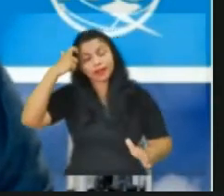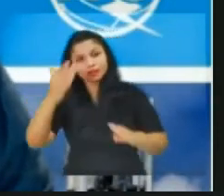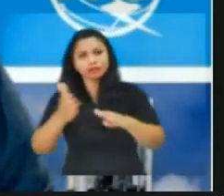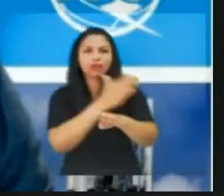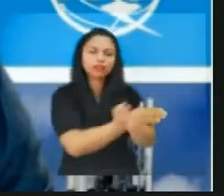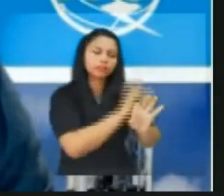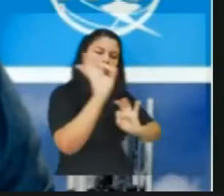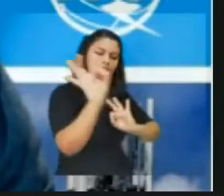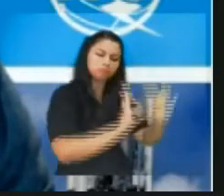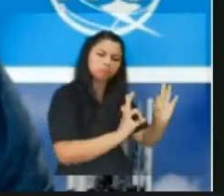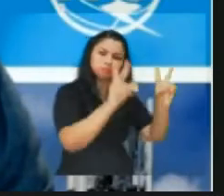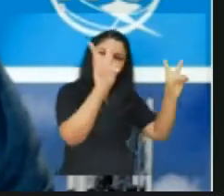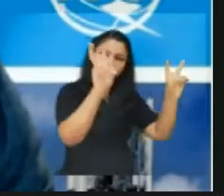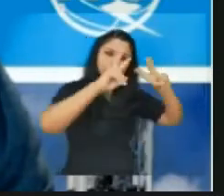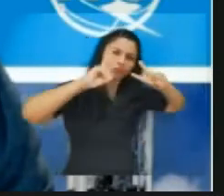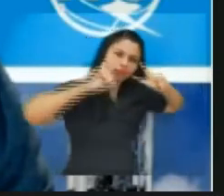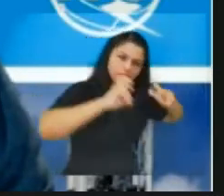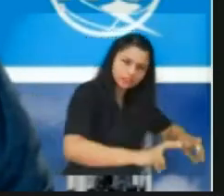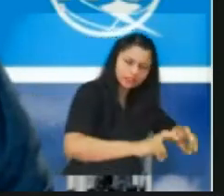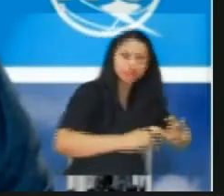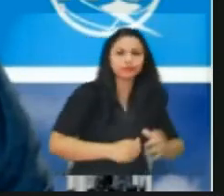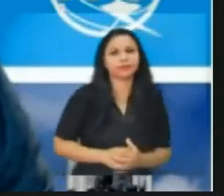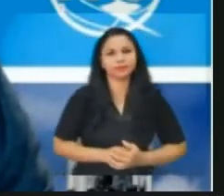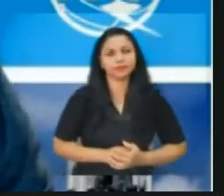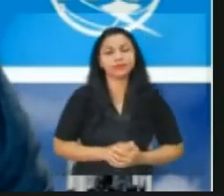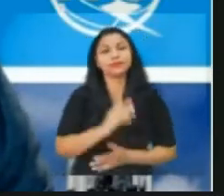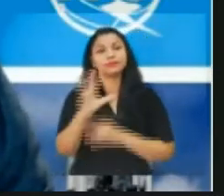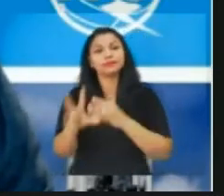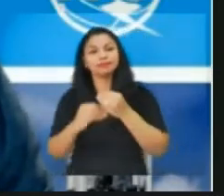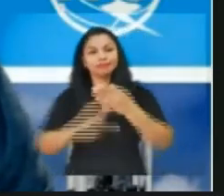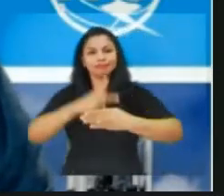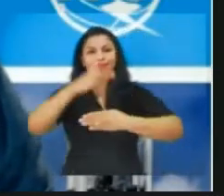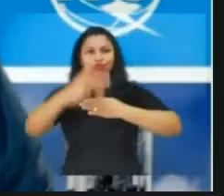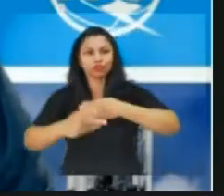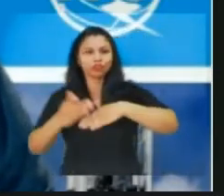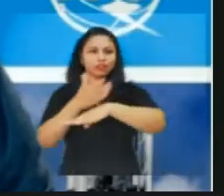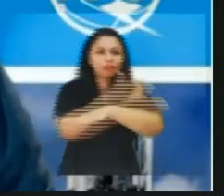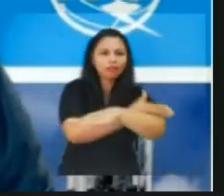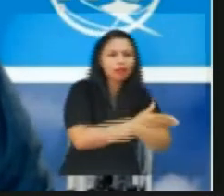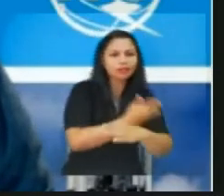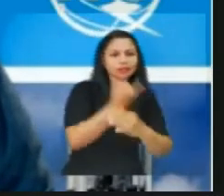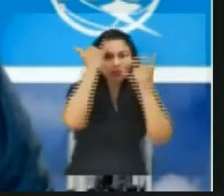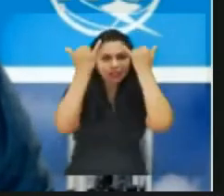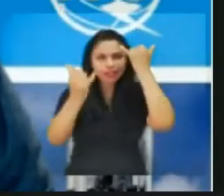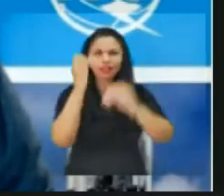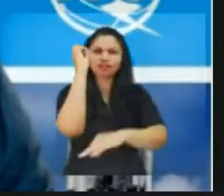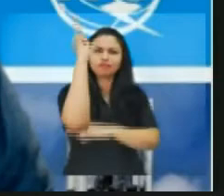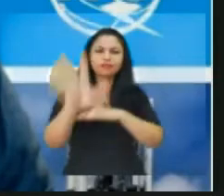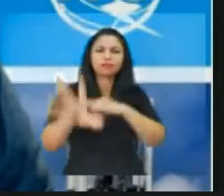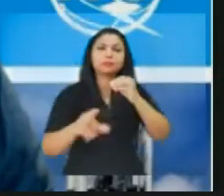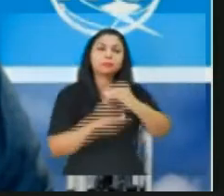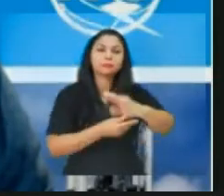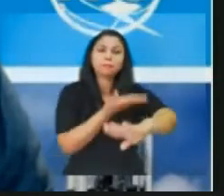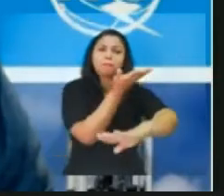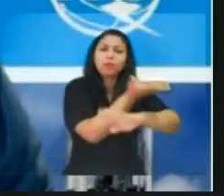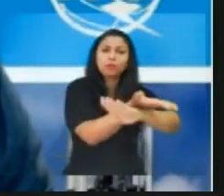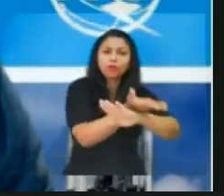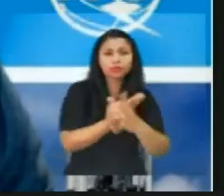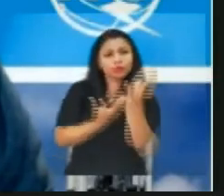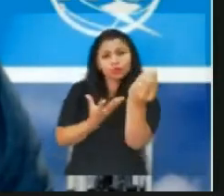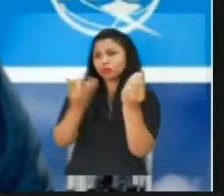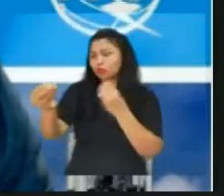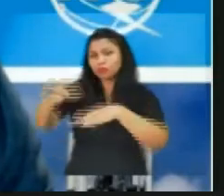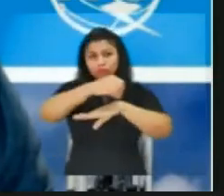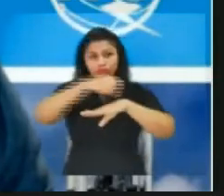studies in the course in the ITUR, as well as the preliminary projects of opinions, positions, or common ones of